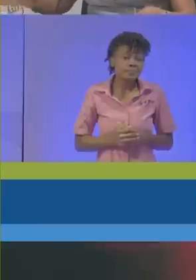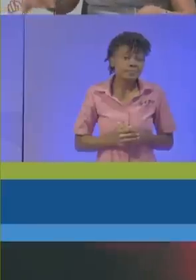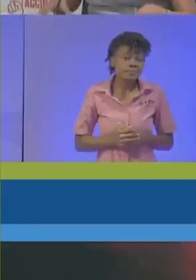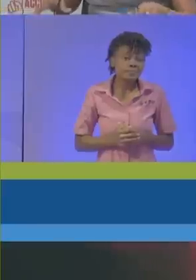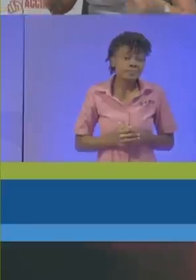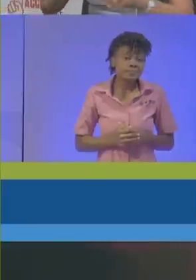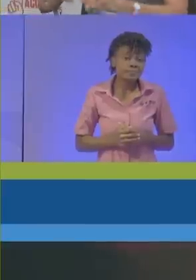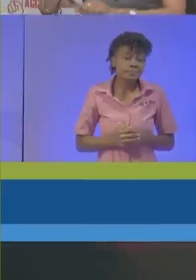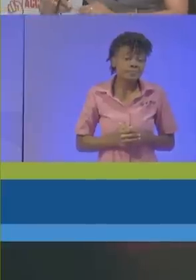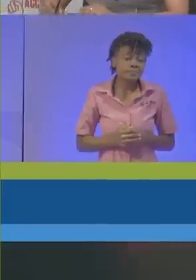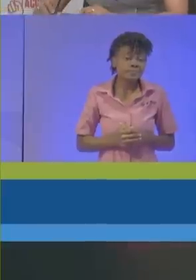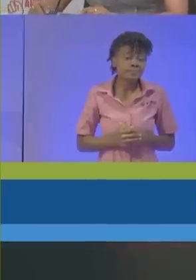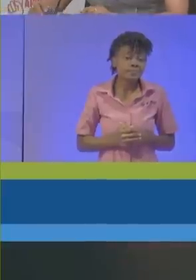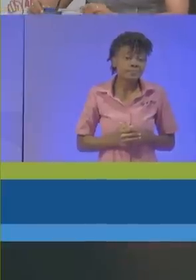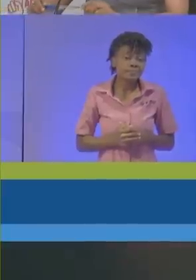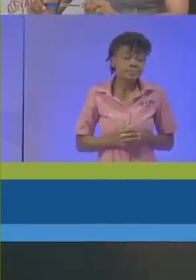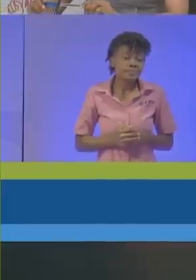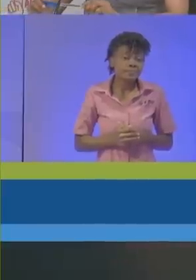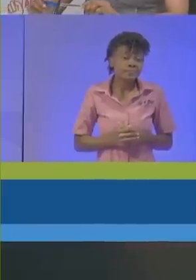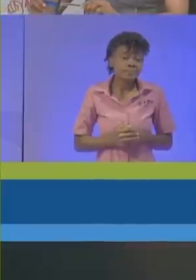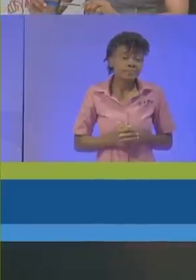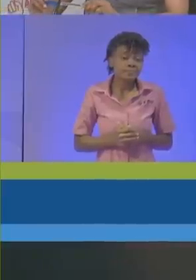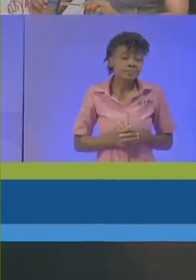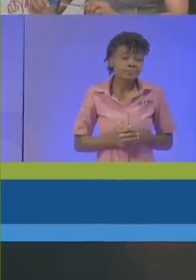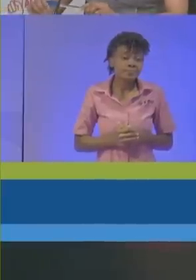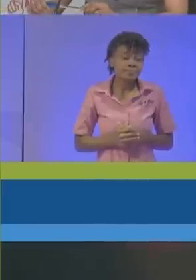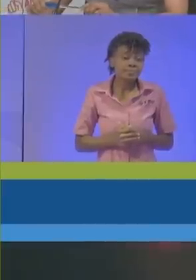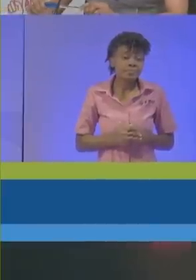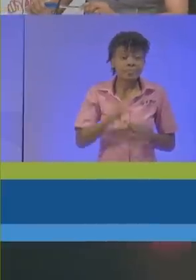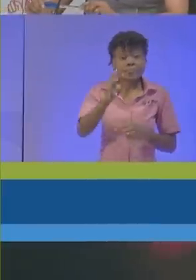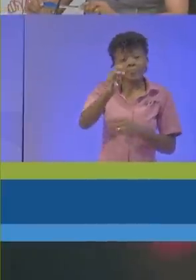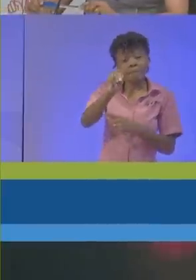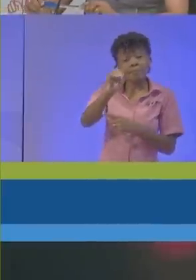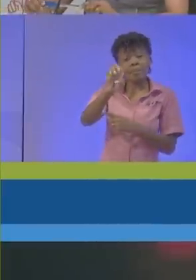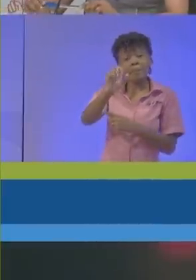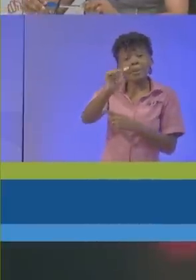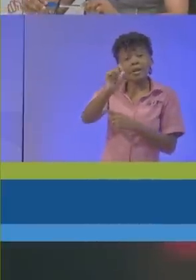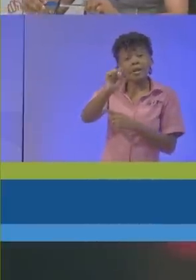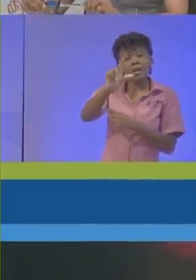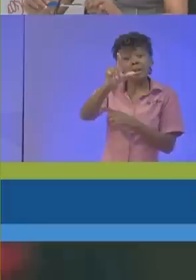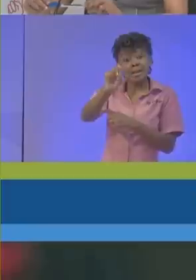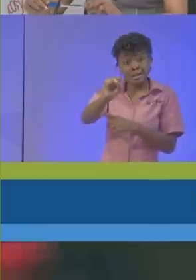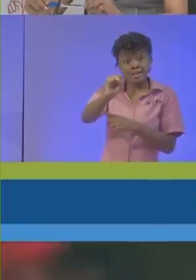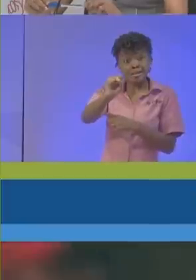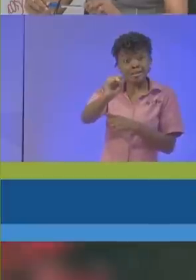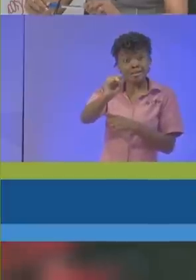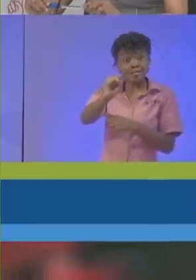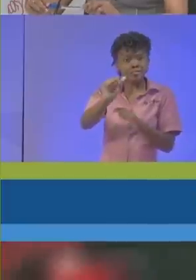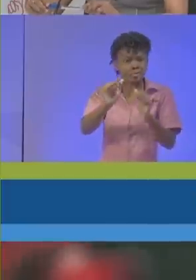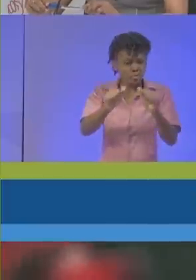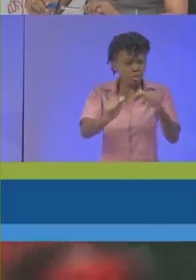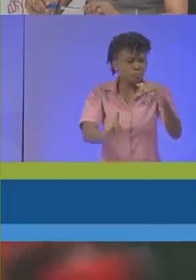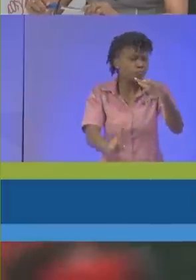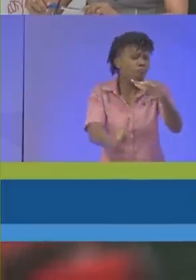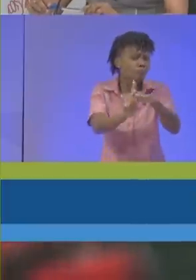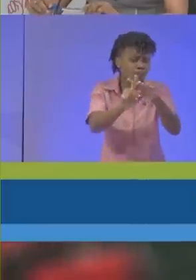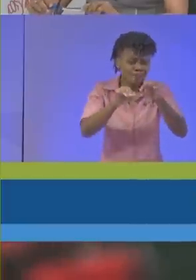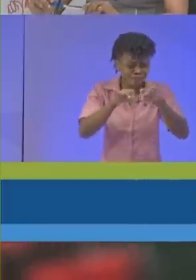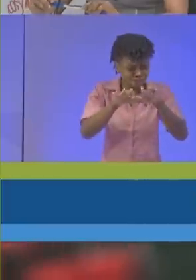So measles outbreak, as I've mentioned before, are occurring in every region of the world. Measles can enter our